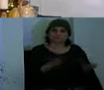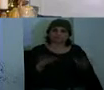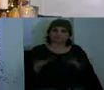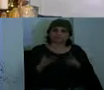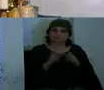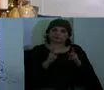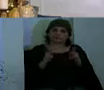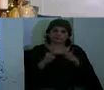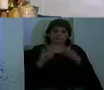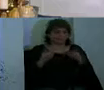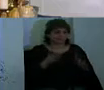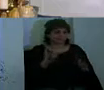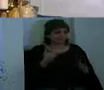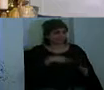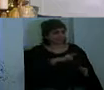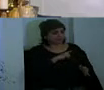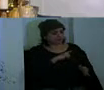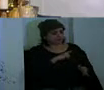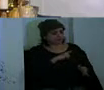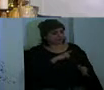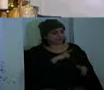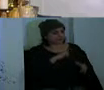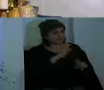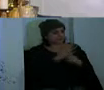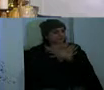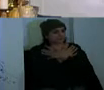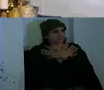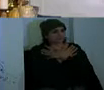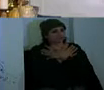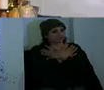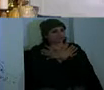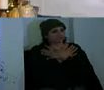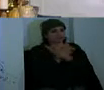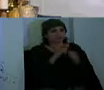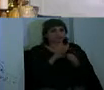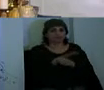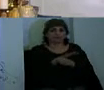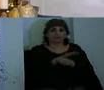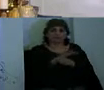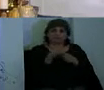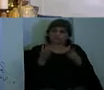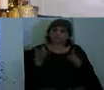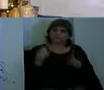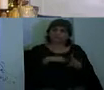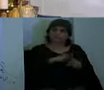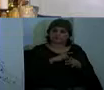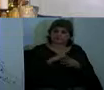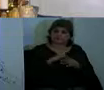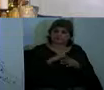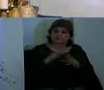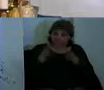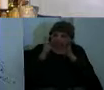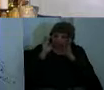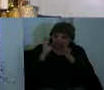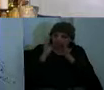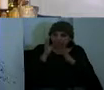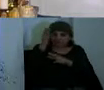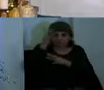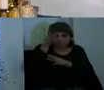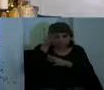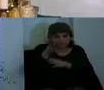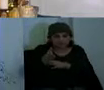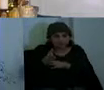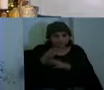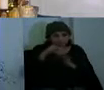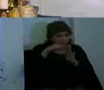us rest fully. Let us give continuous attention to the future, and let us give